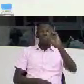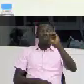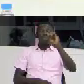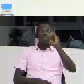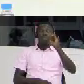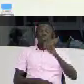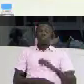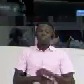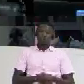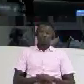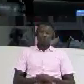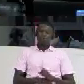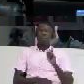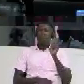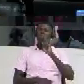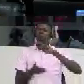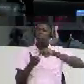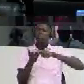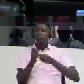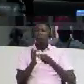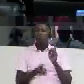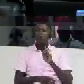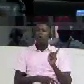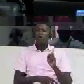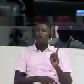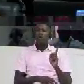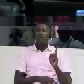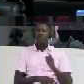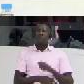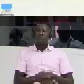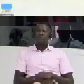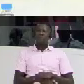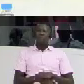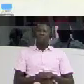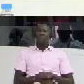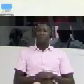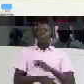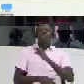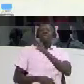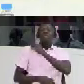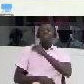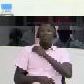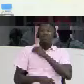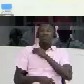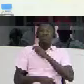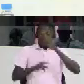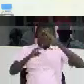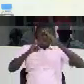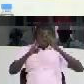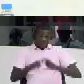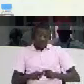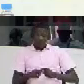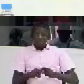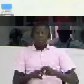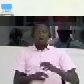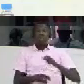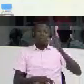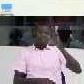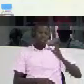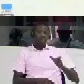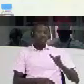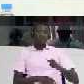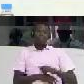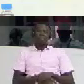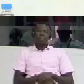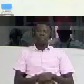CDO means. lan mooy CDO. chief disciplinary officer. Chief Disciplinary Officer. Just